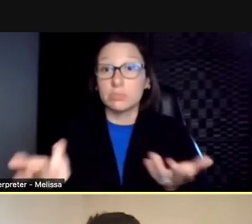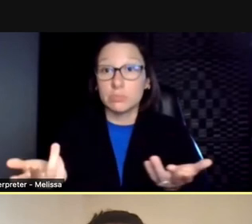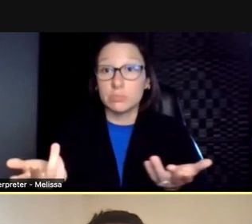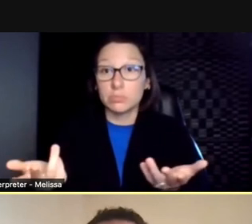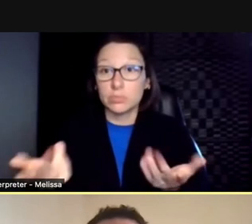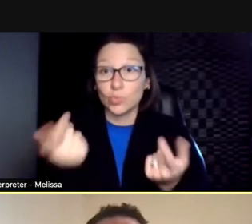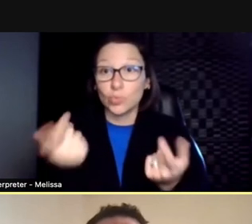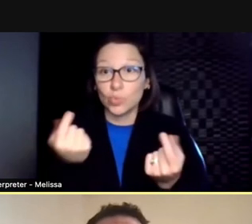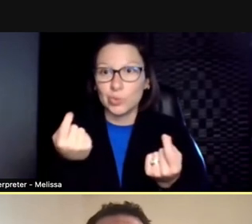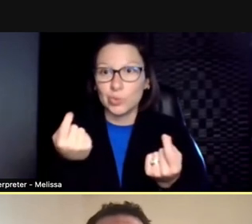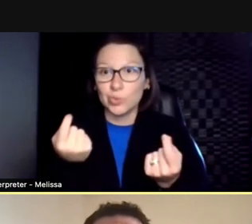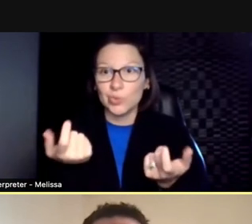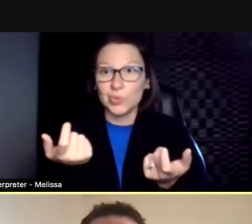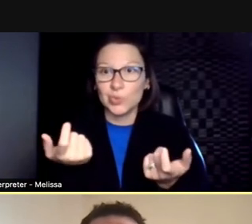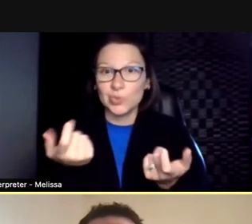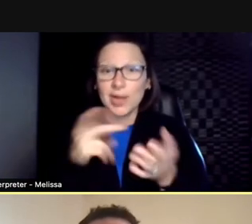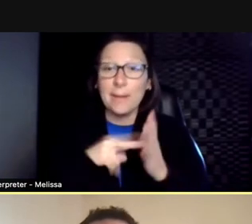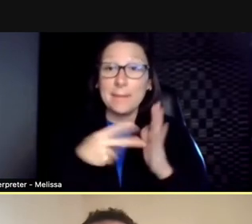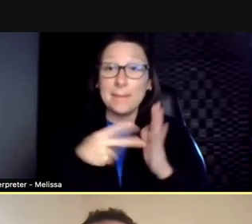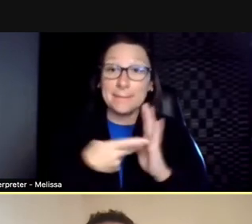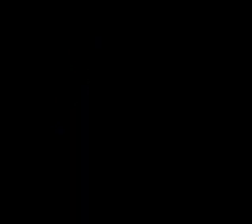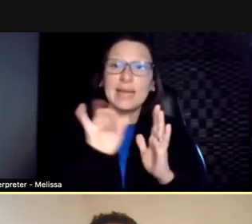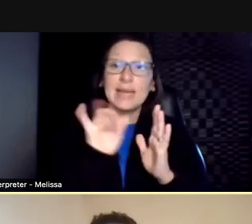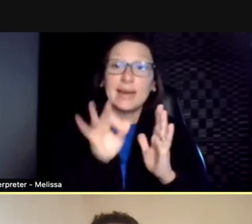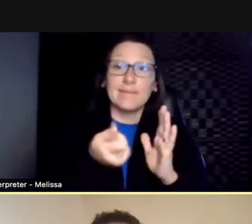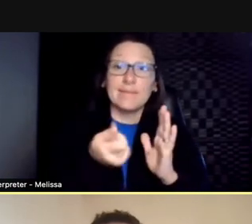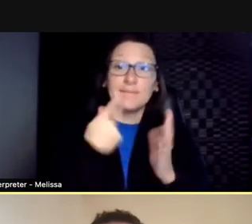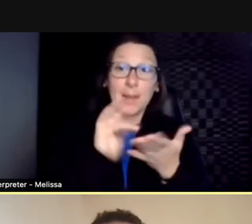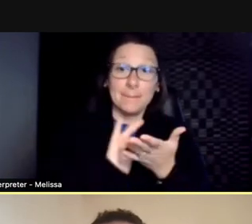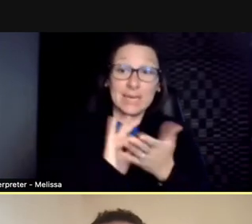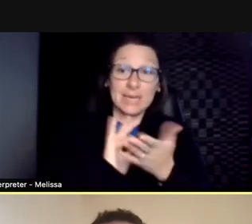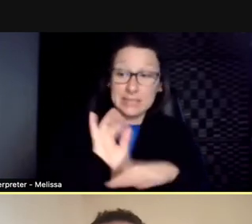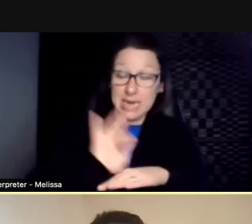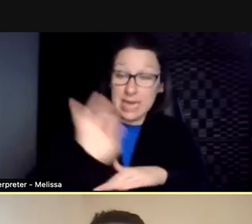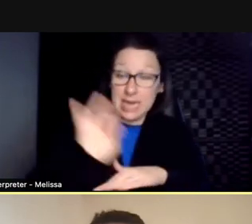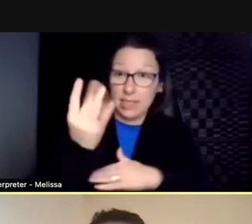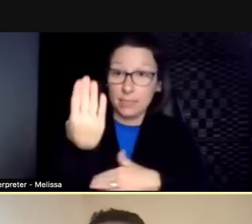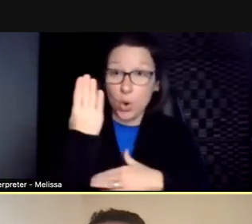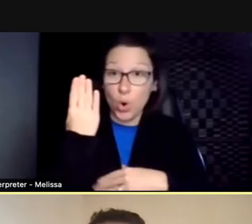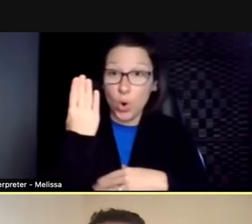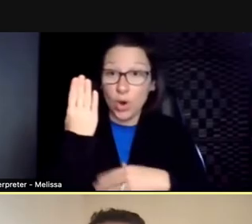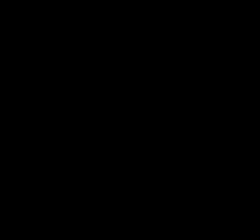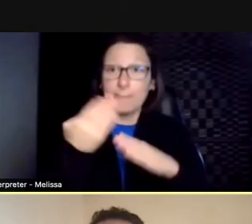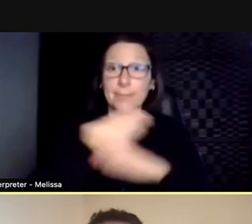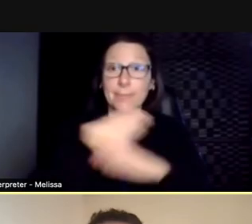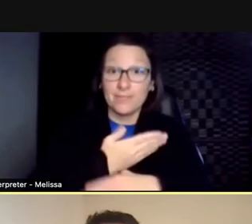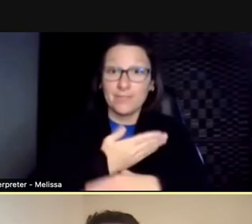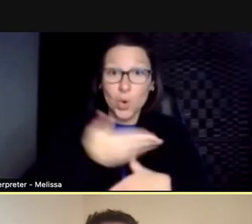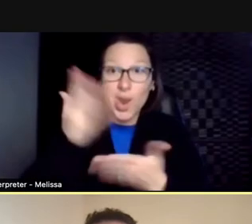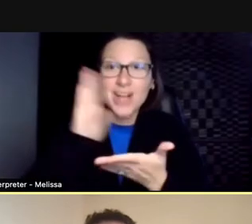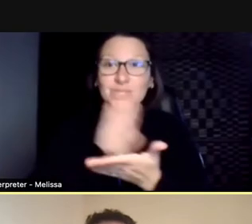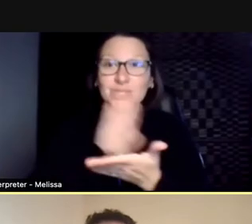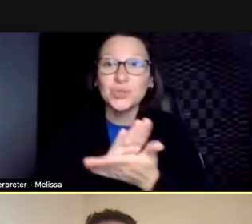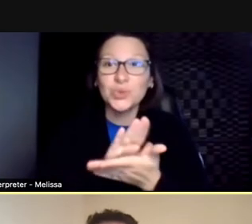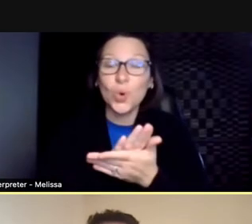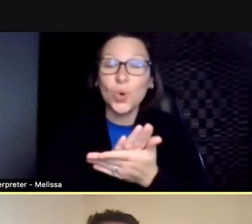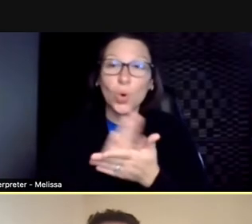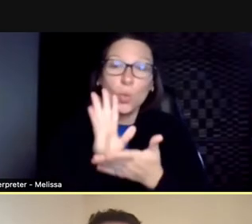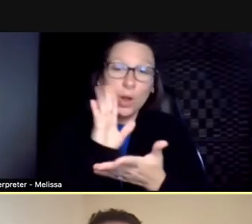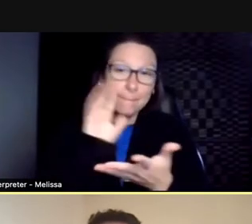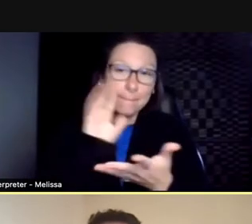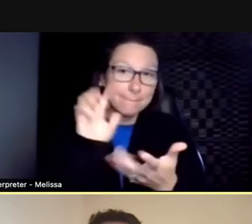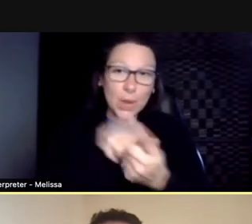that mean? It means if the student takes the seizure meds at 8 a.m., right before they go to school, they will be passed out